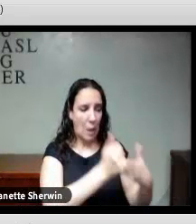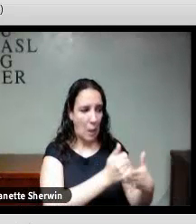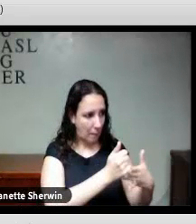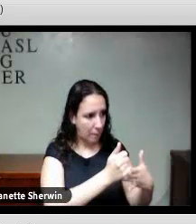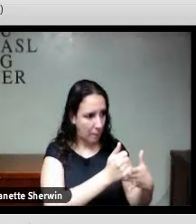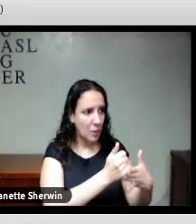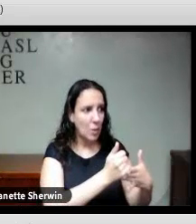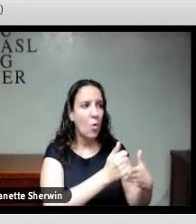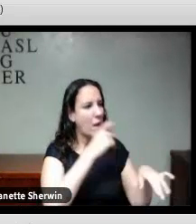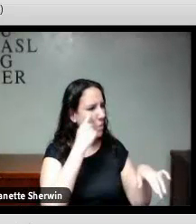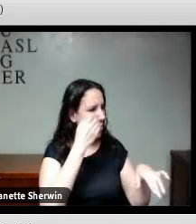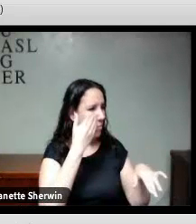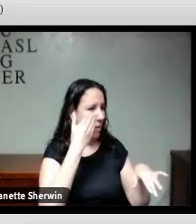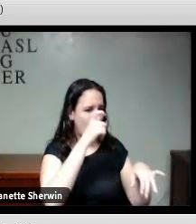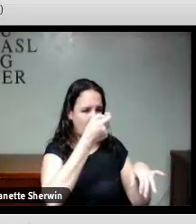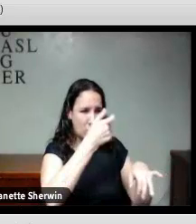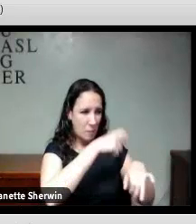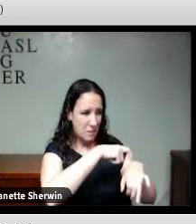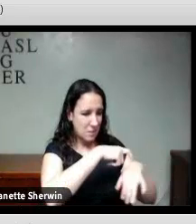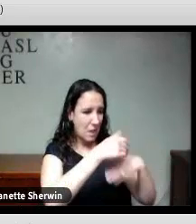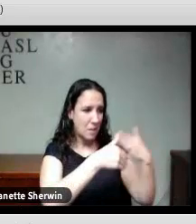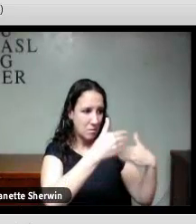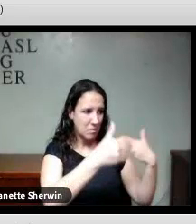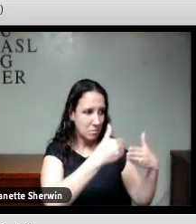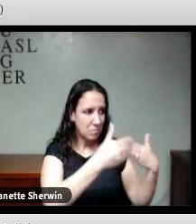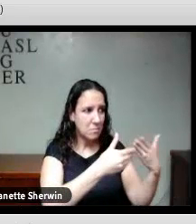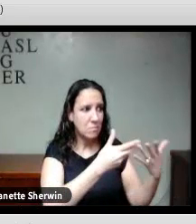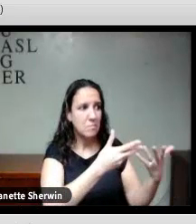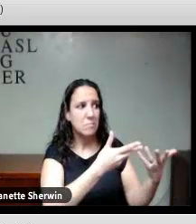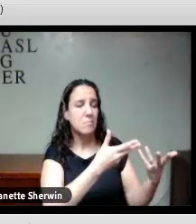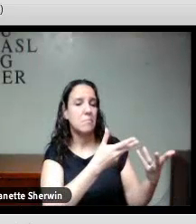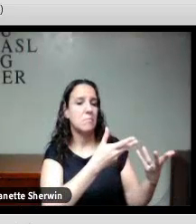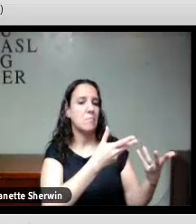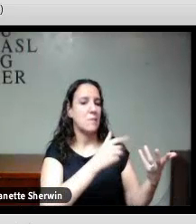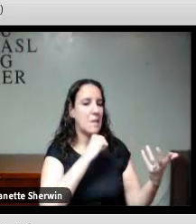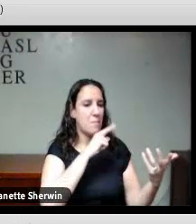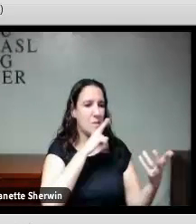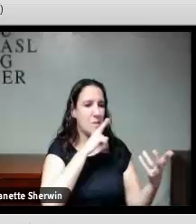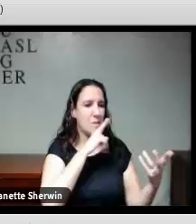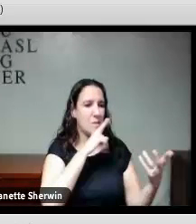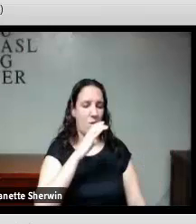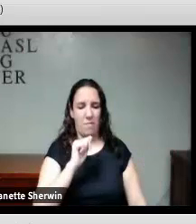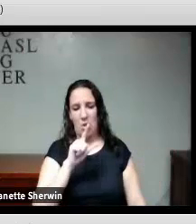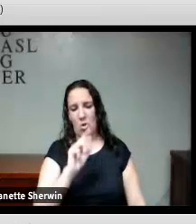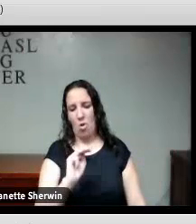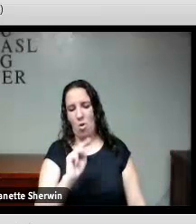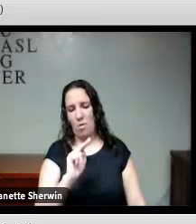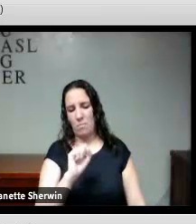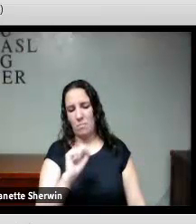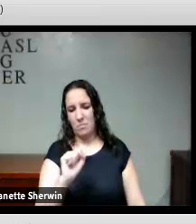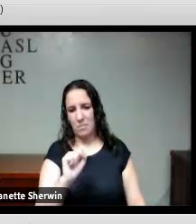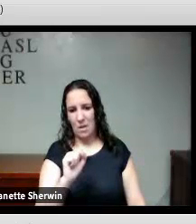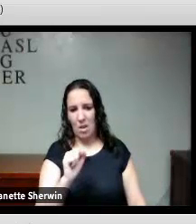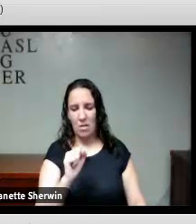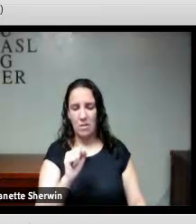a little while. And I don't know that you would call it calmness, but you could say, thank you